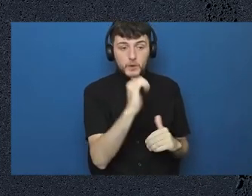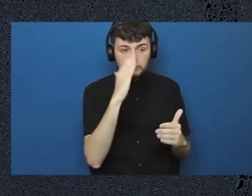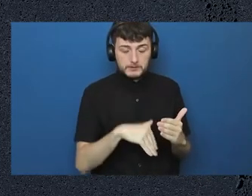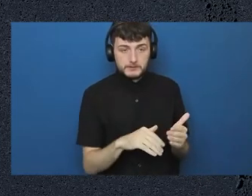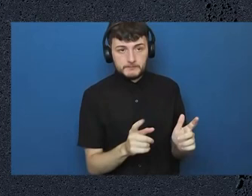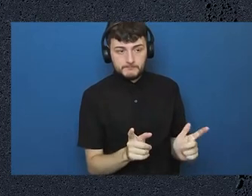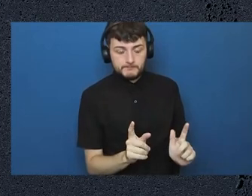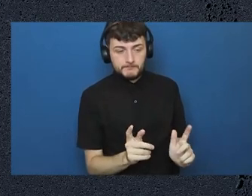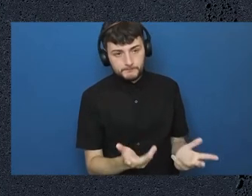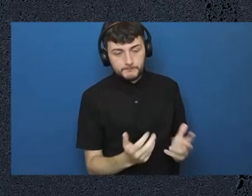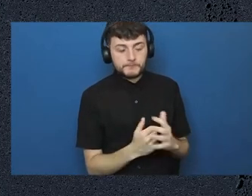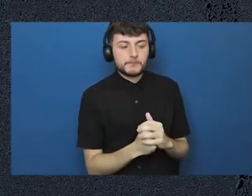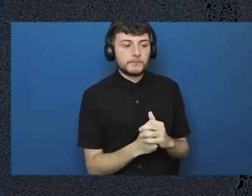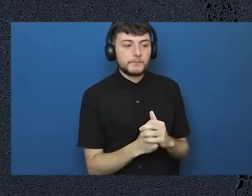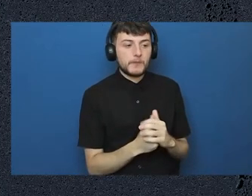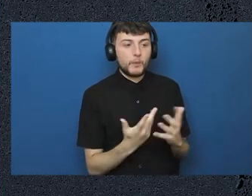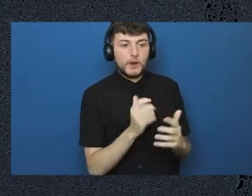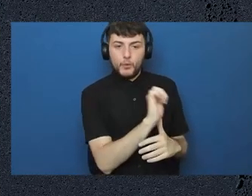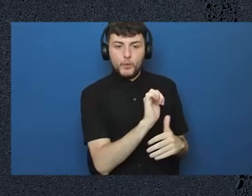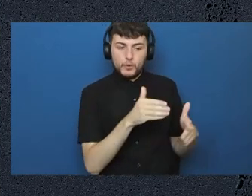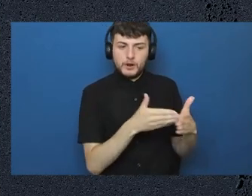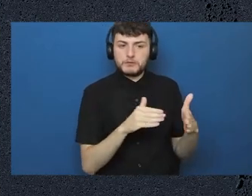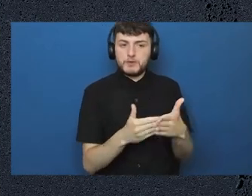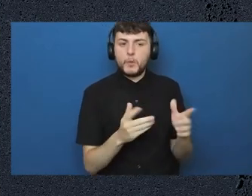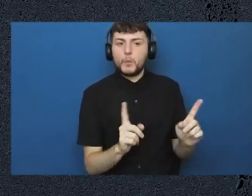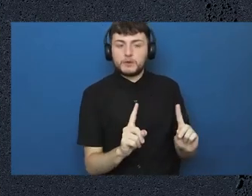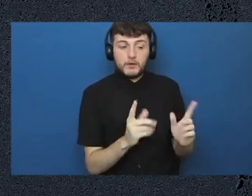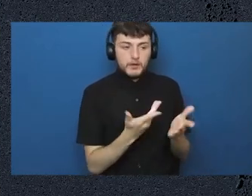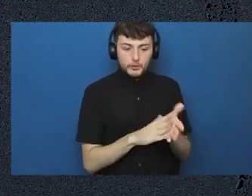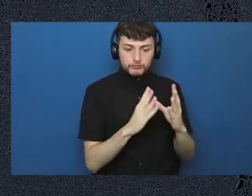where some of the challenges came for you and how you address them. Like, Madhu,